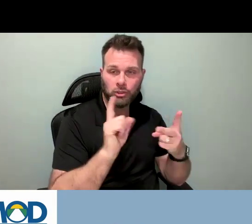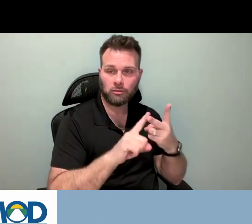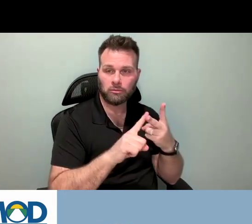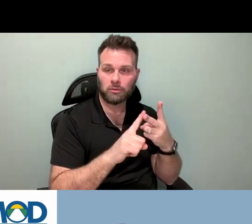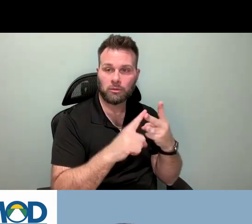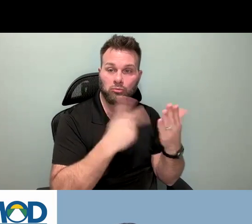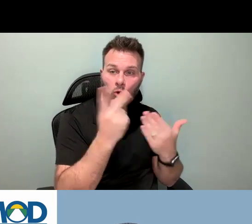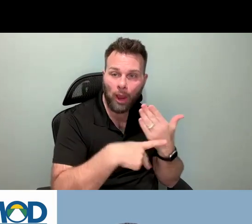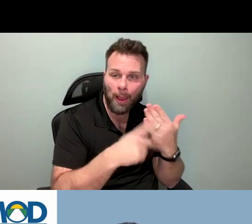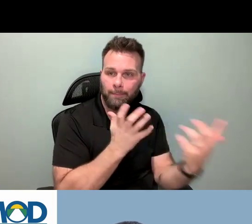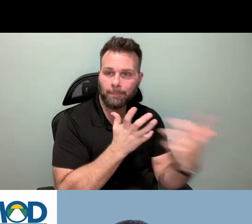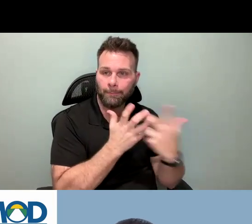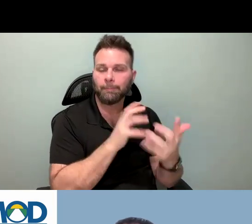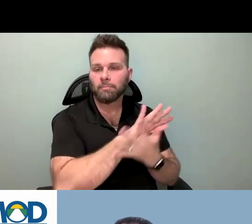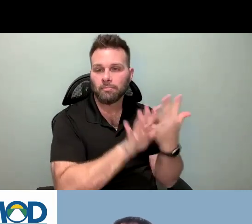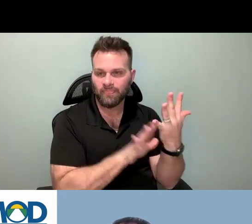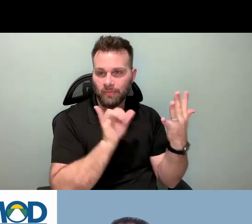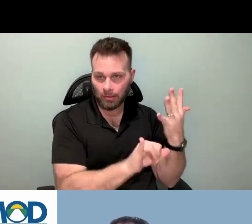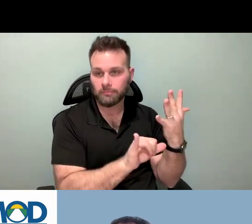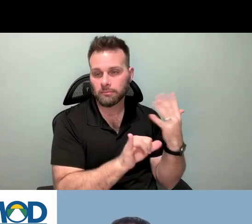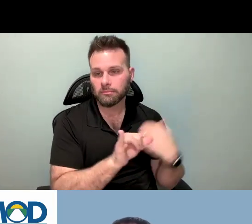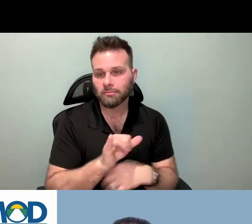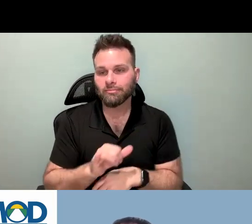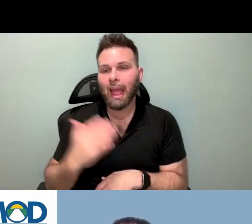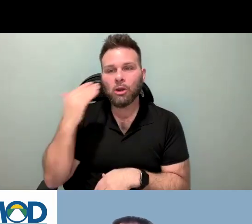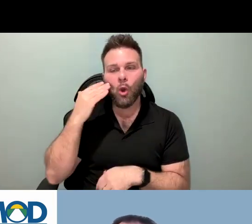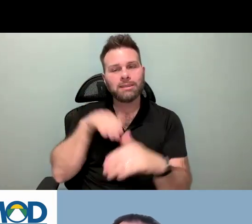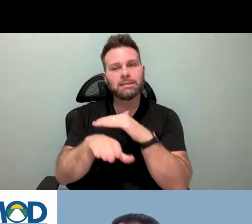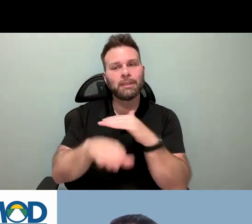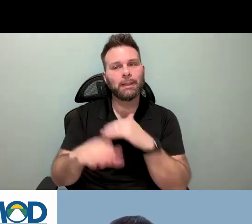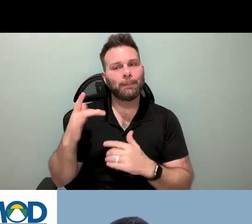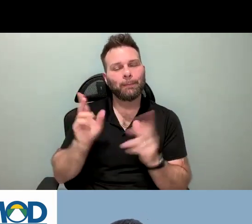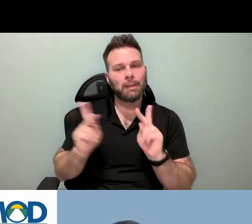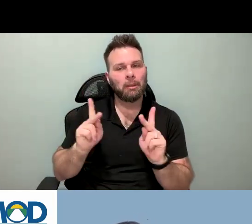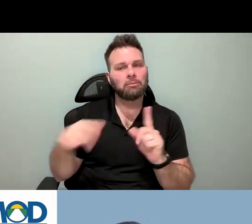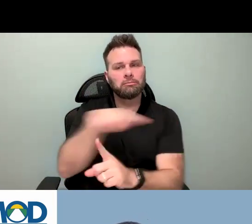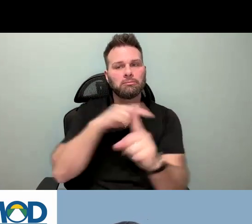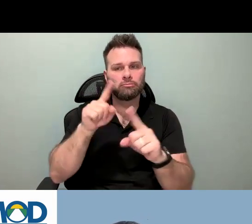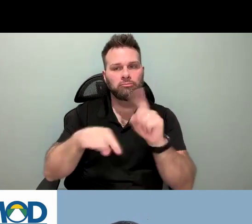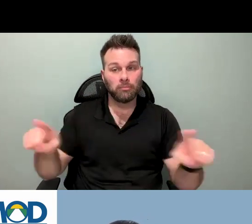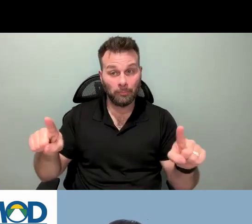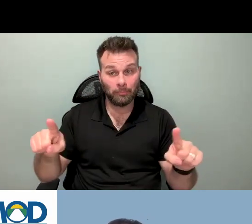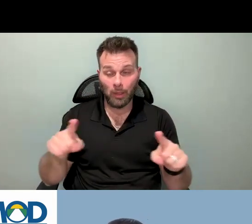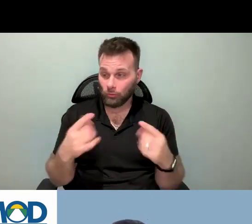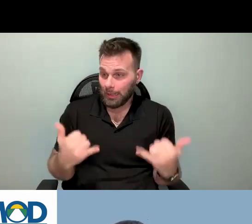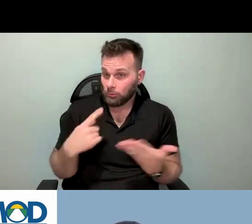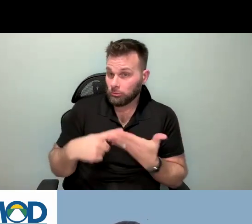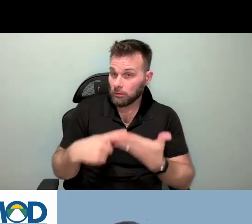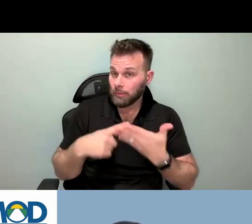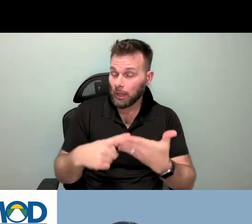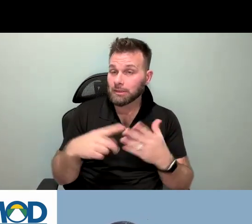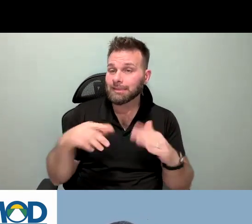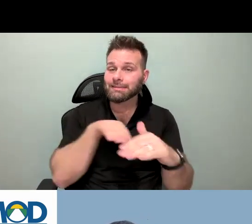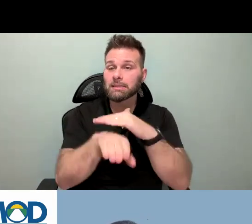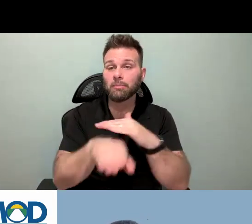access to programming and things like that. So I know accessibility can be defined in many different ways, but in this context, it's really accessibility in